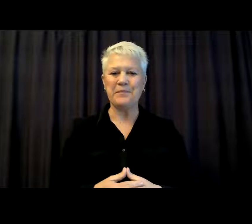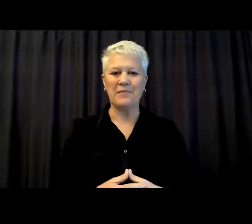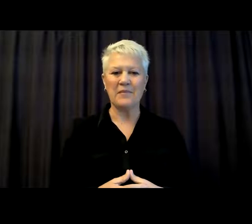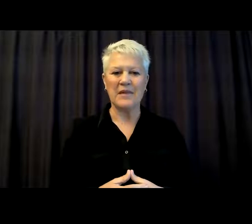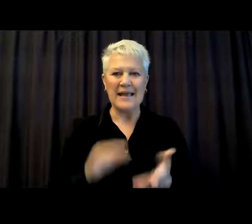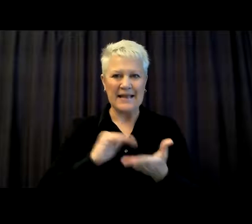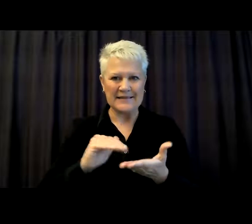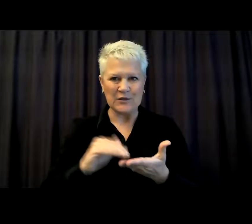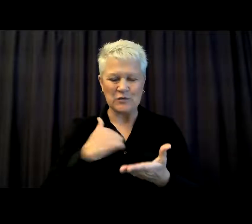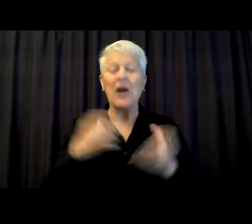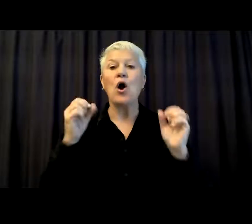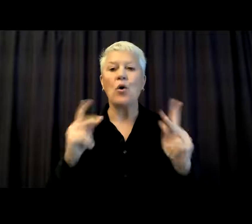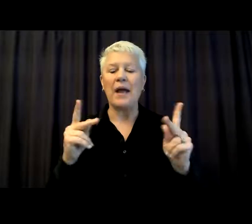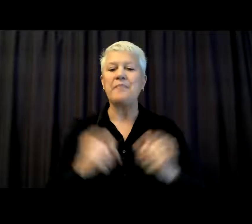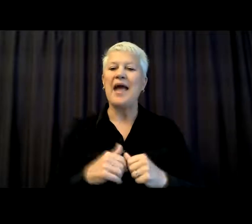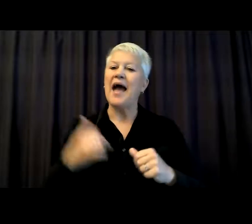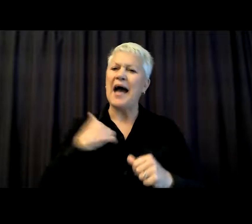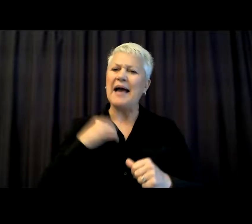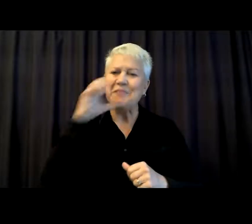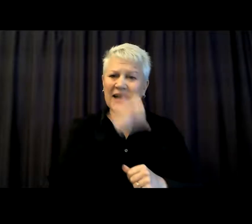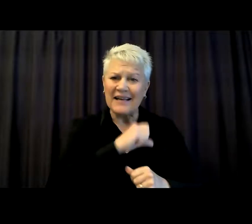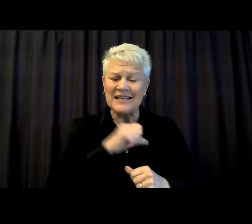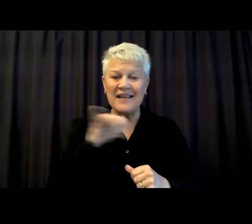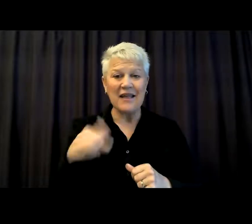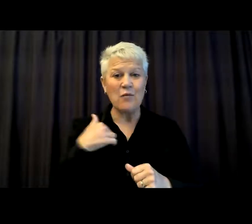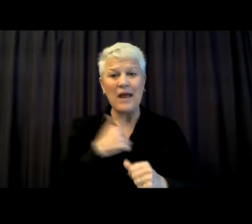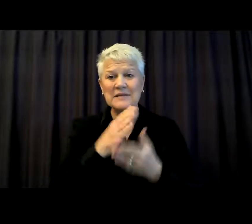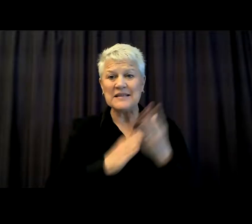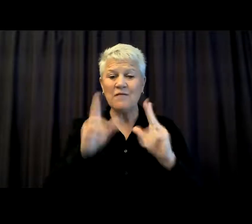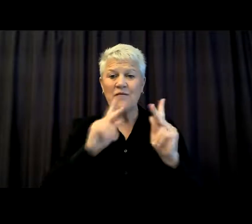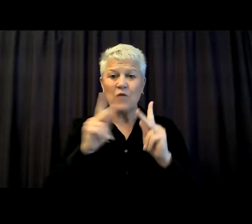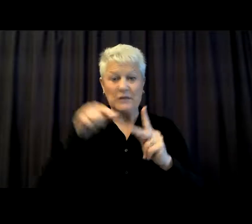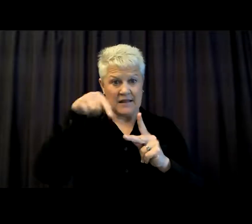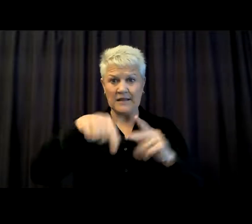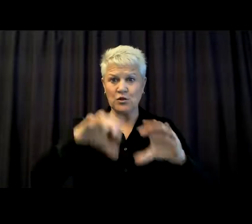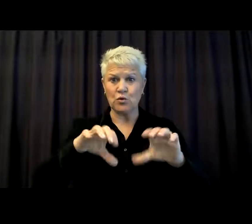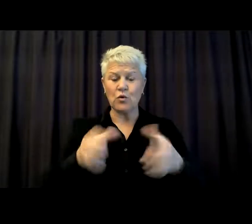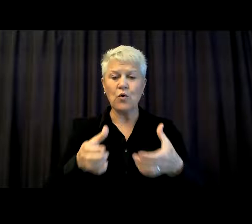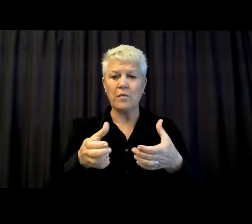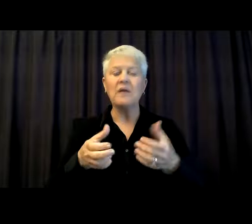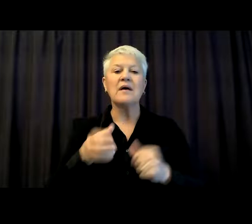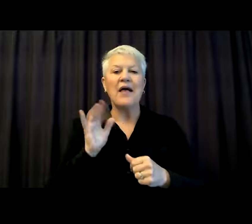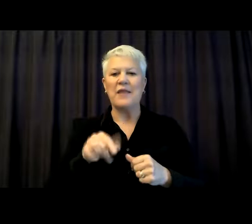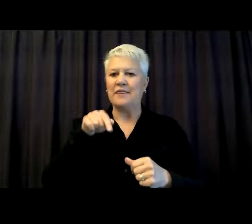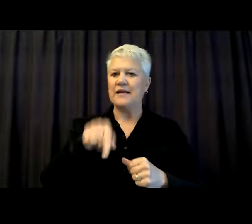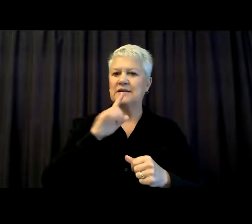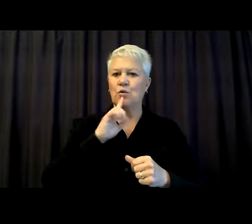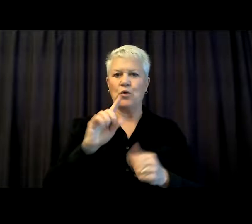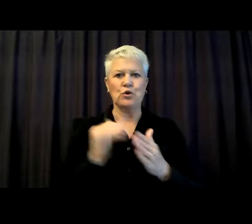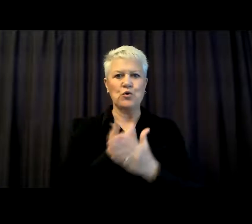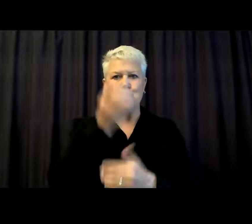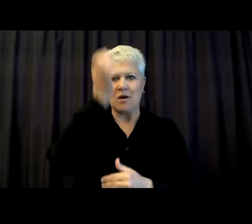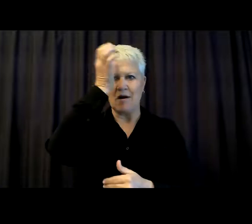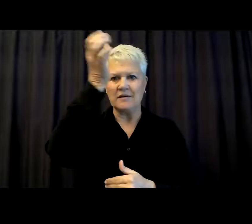excuse me. Okay, I'm guessing that there are some folks in the group for which this is a real new concept,